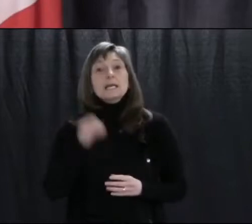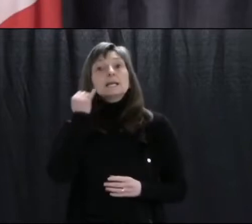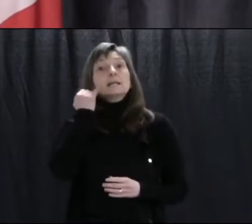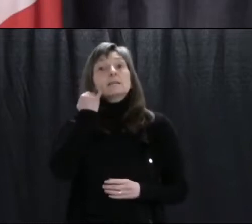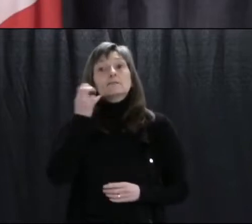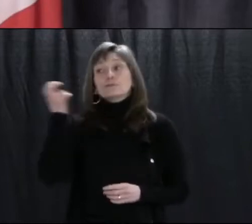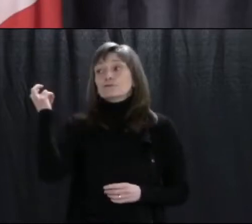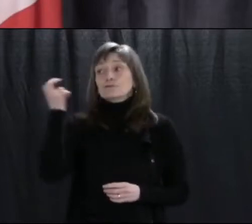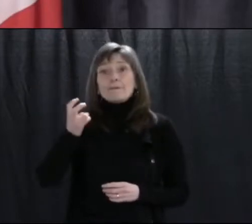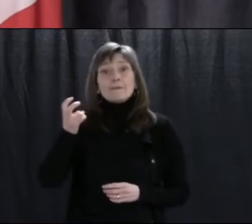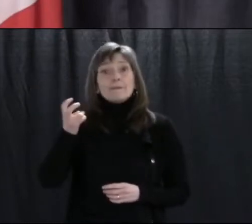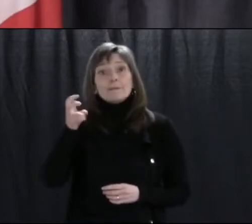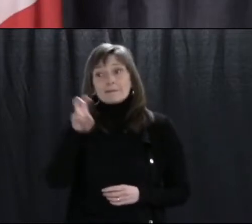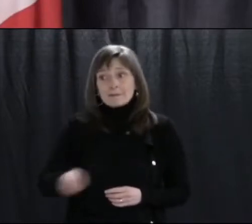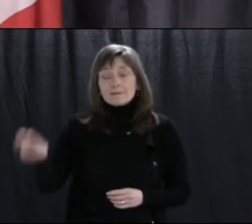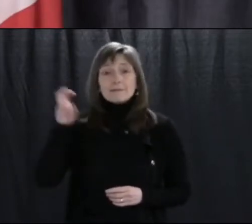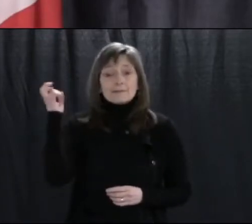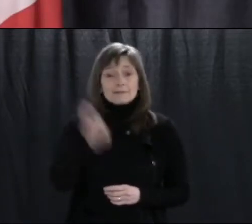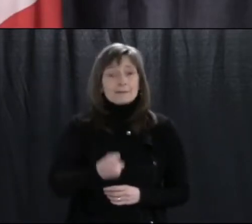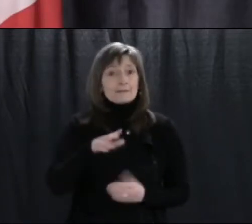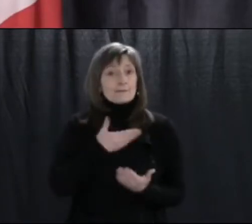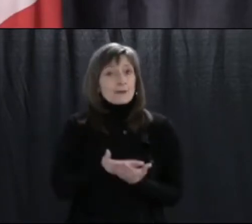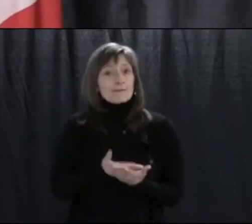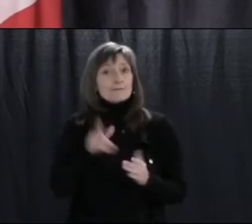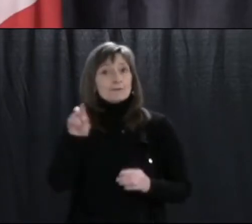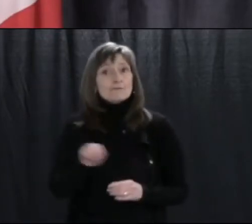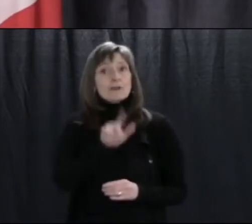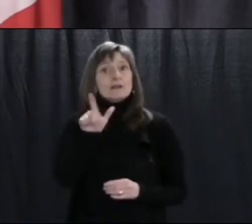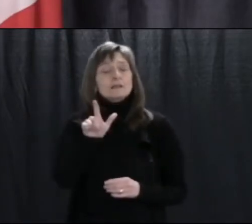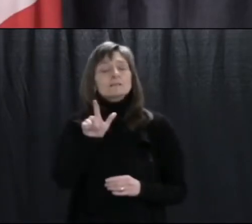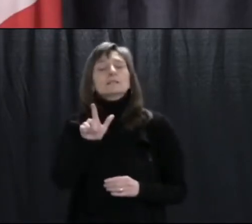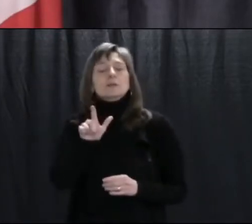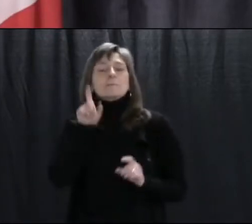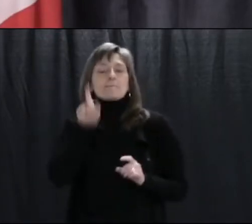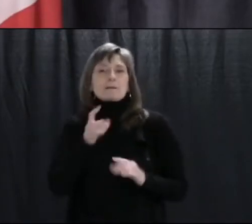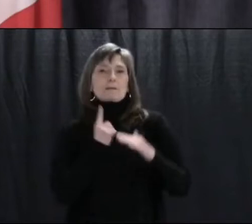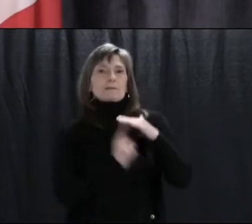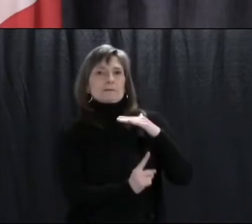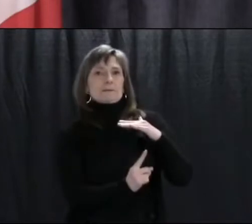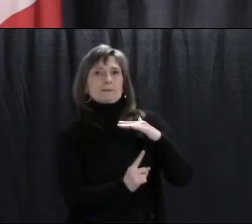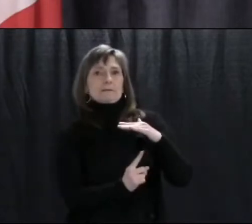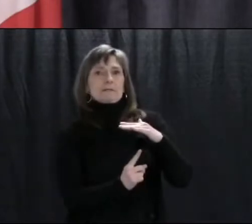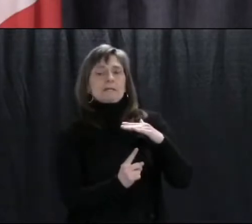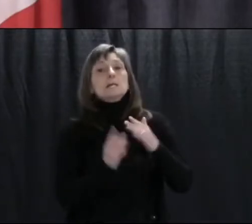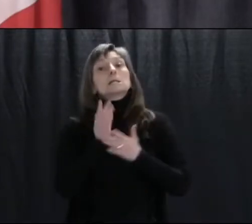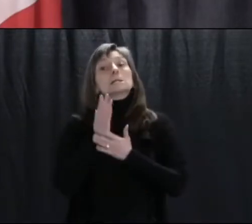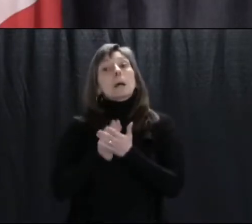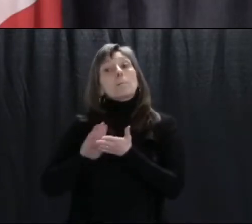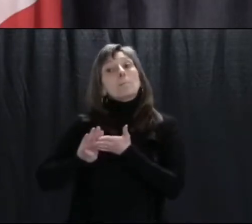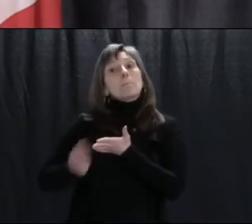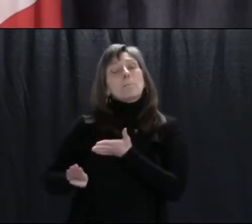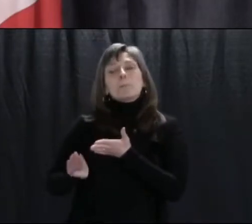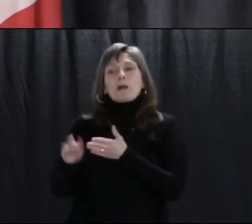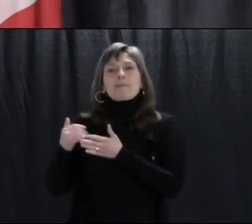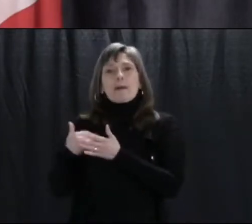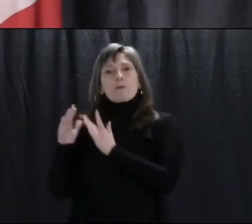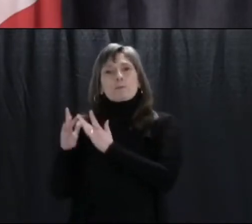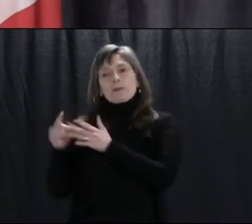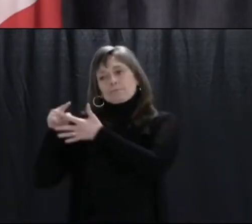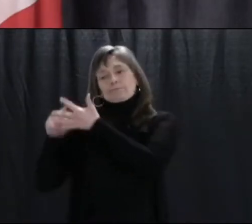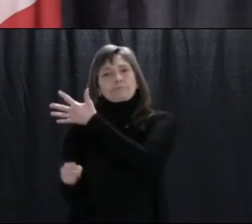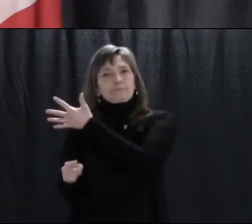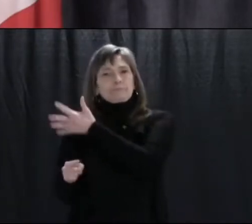to the province. There are some exemptions, and for these you can check the website. You must adhere to the principles of social